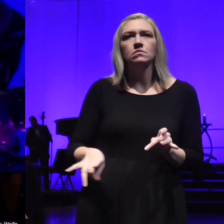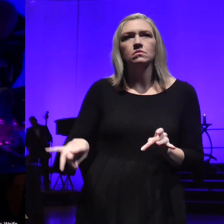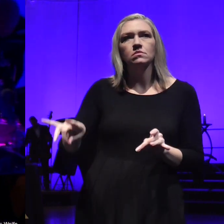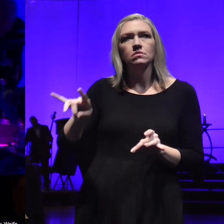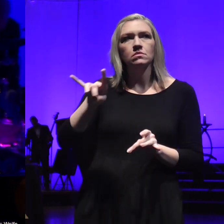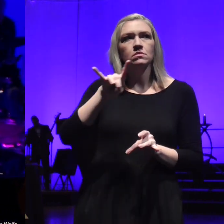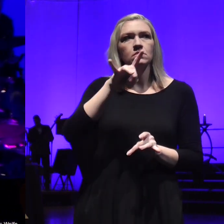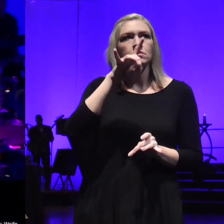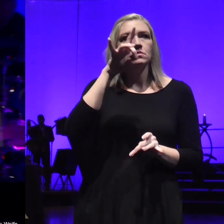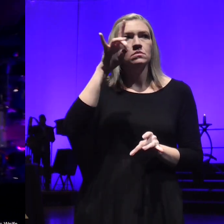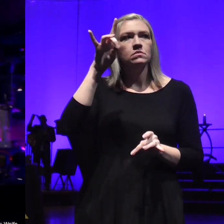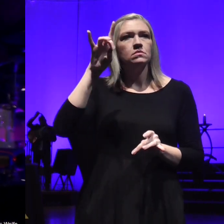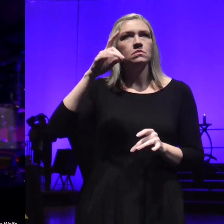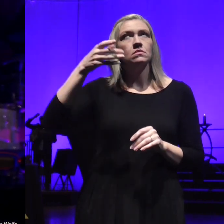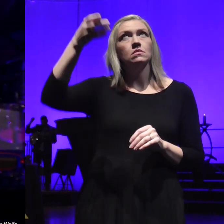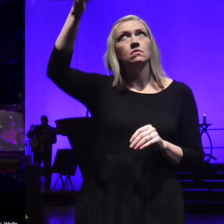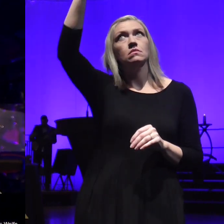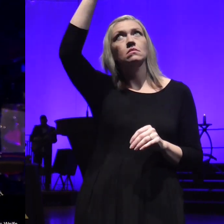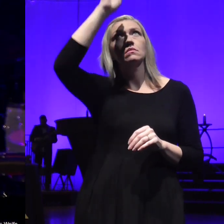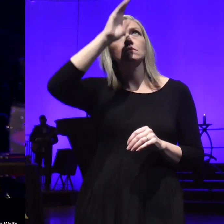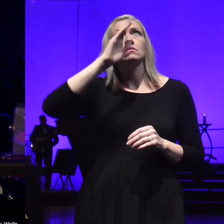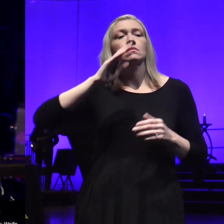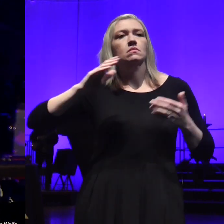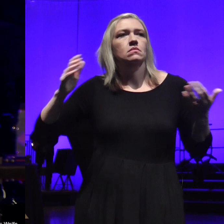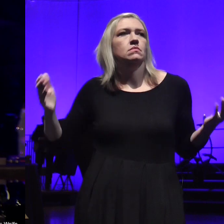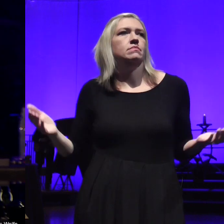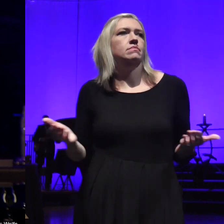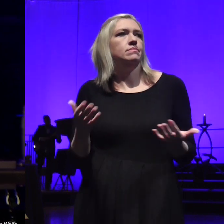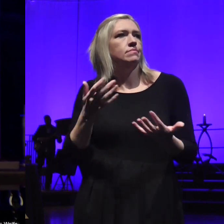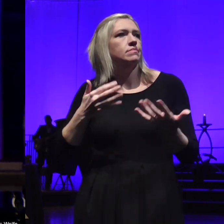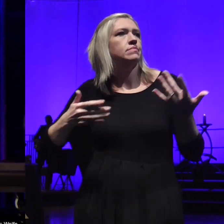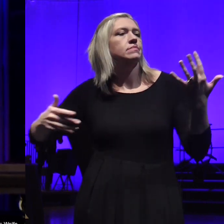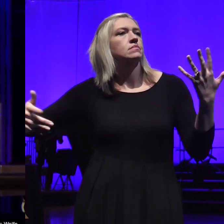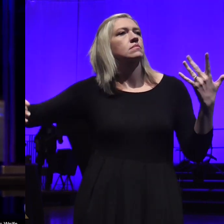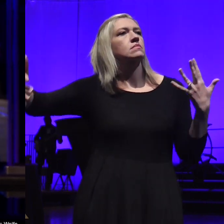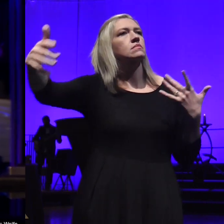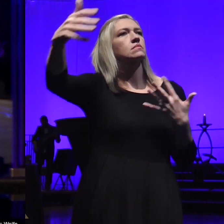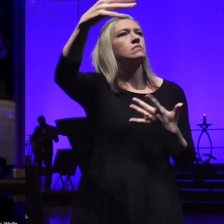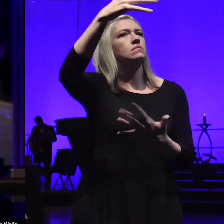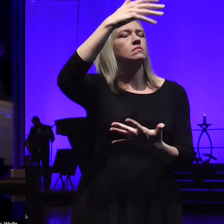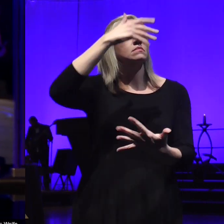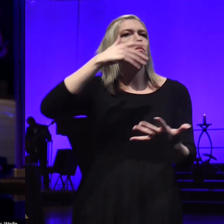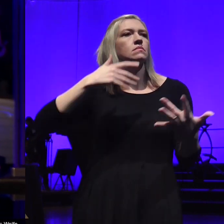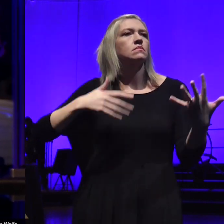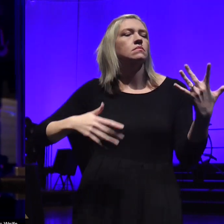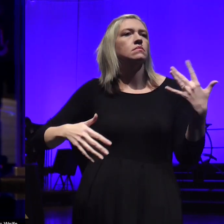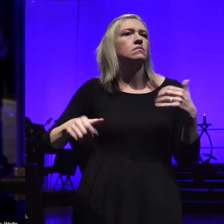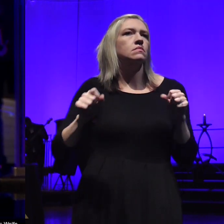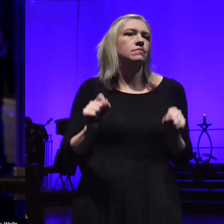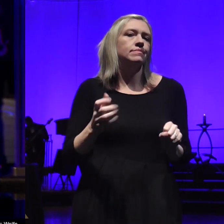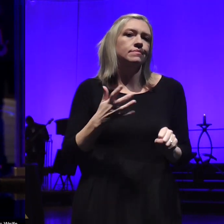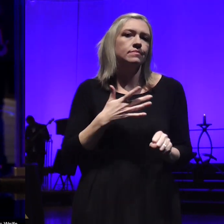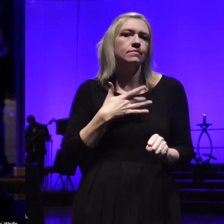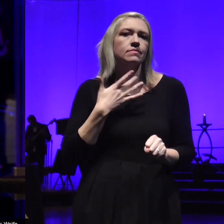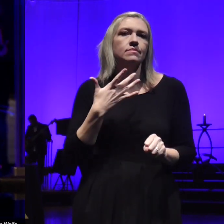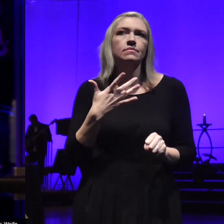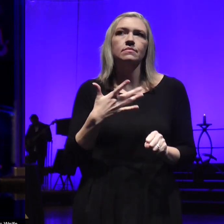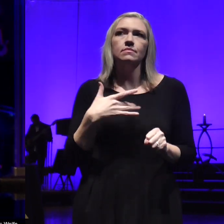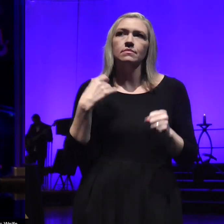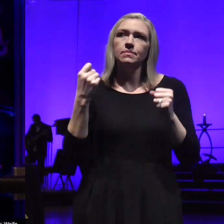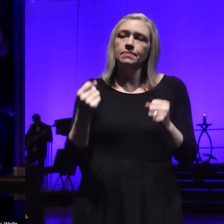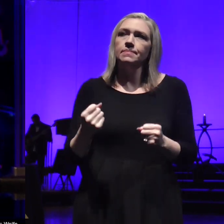Surely the presence of God is in this place. I